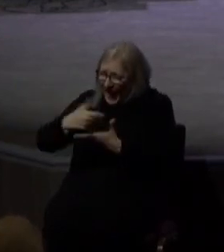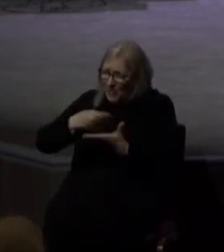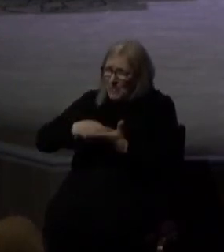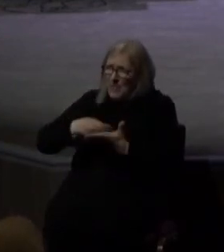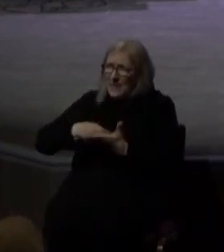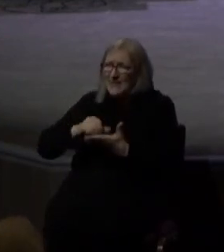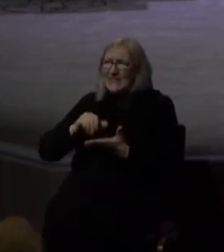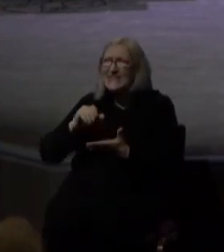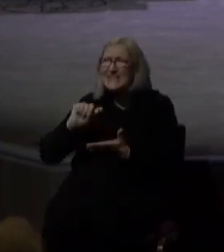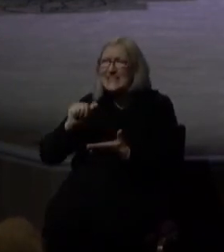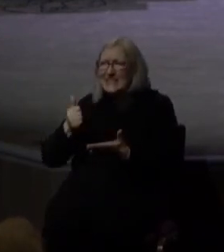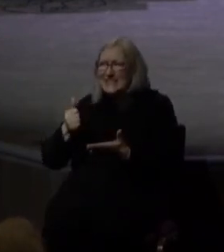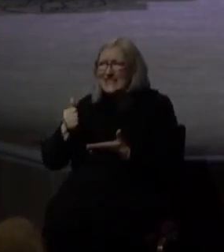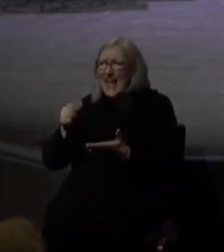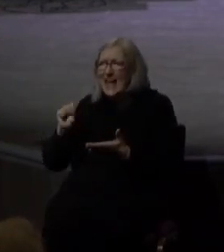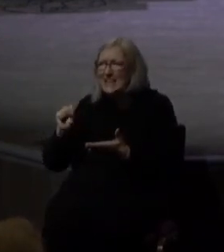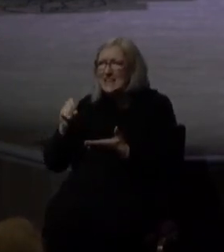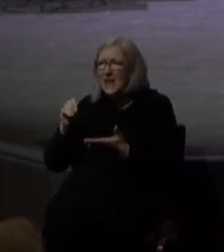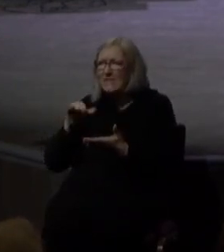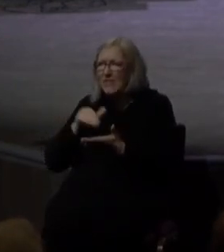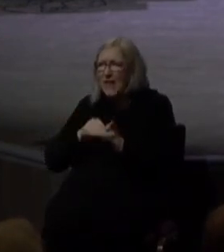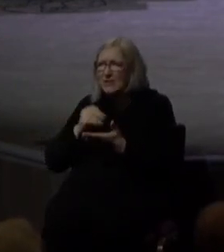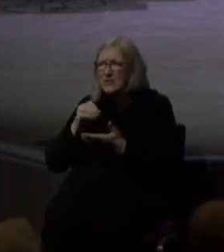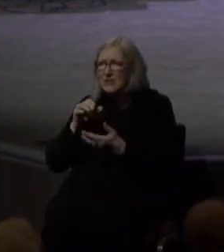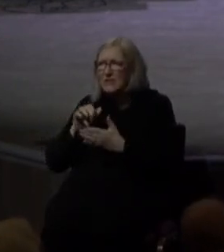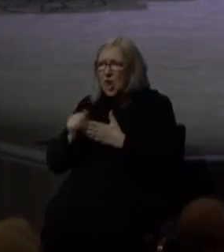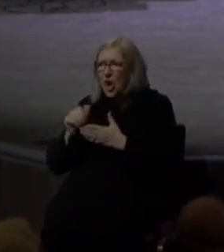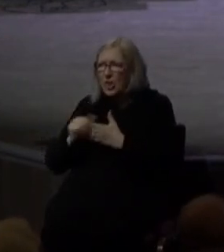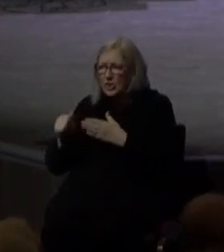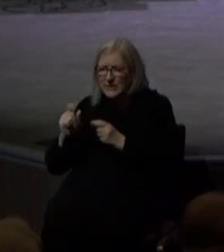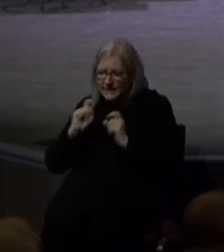two programs, Neighbors Helping Neighbors in Framingham and Neighbors Helping